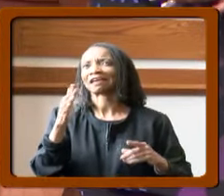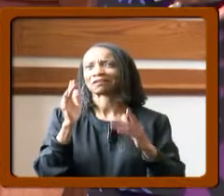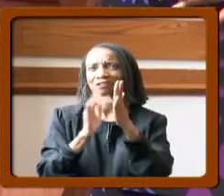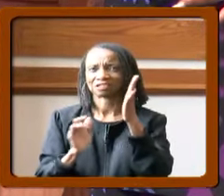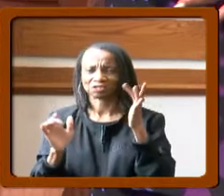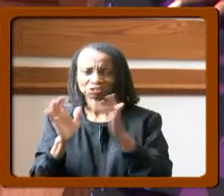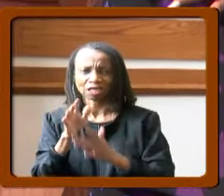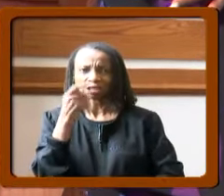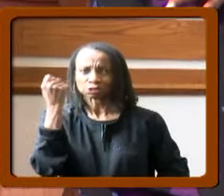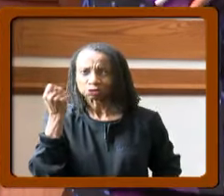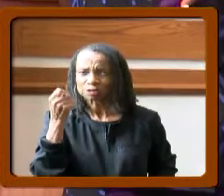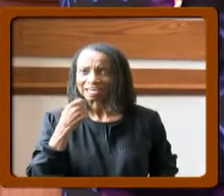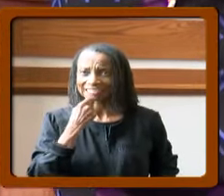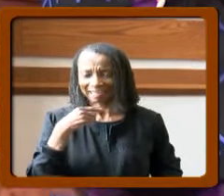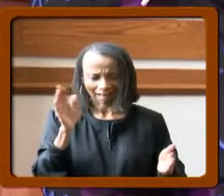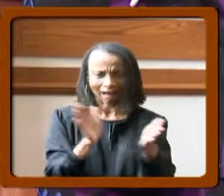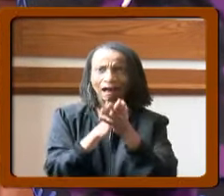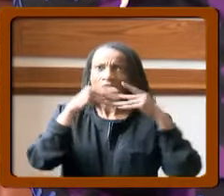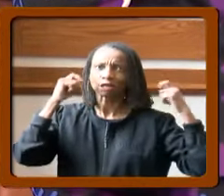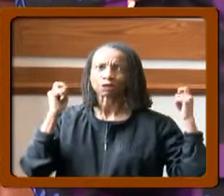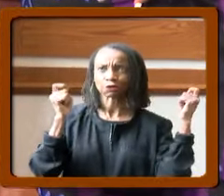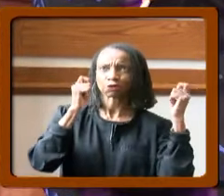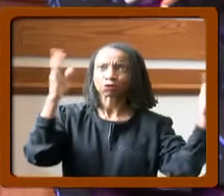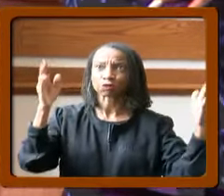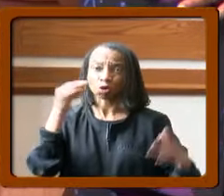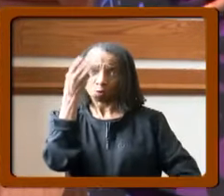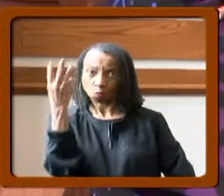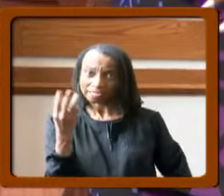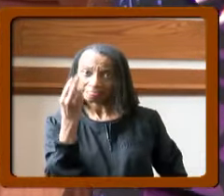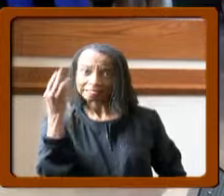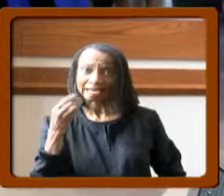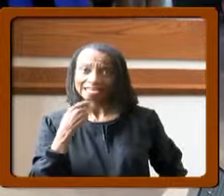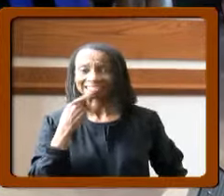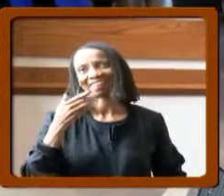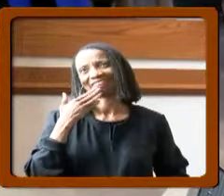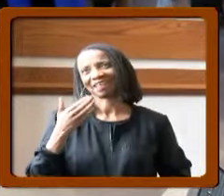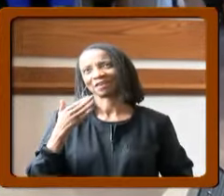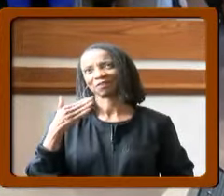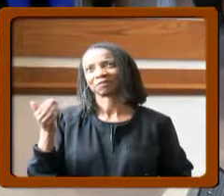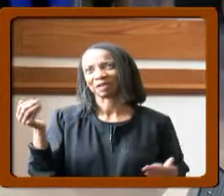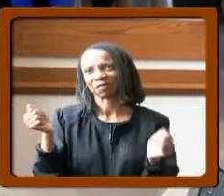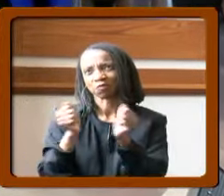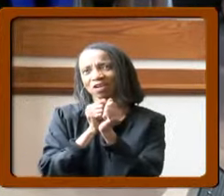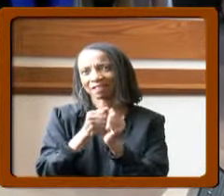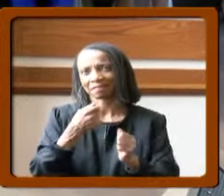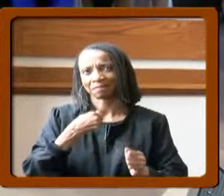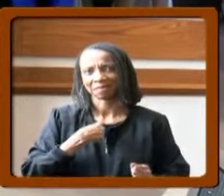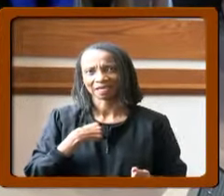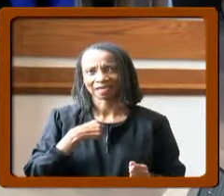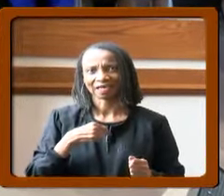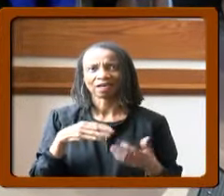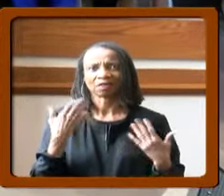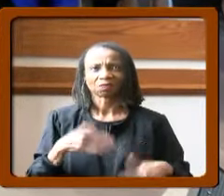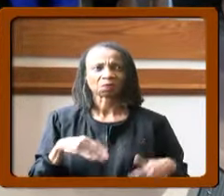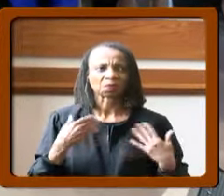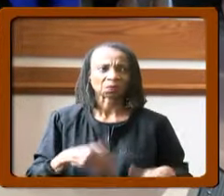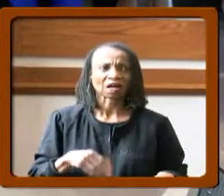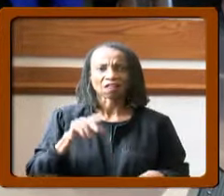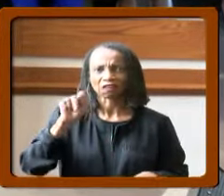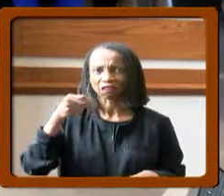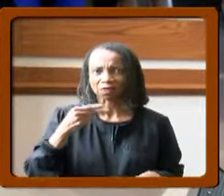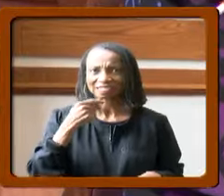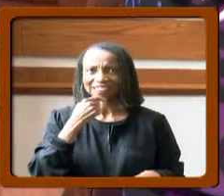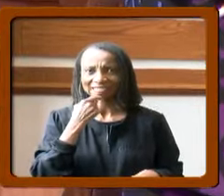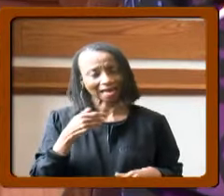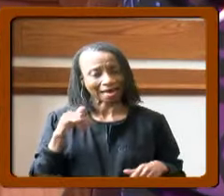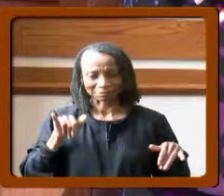on Tuesday and said, hallelujah. I got up on Wednesday and said, thank you for being with me through hump day. On Thursday, I said,